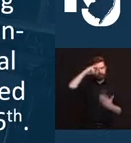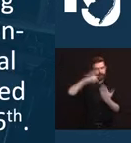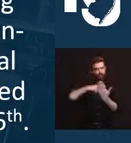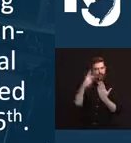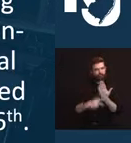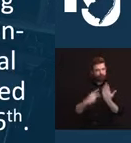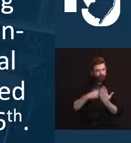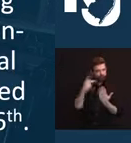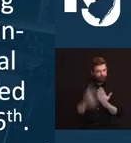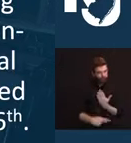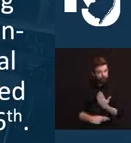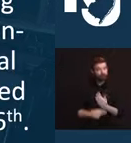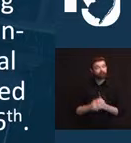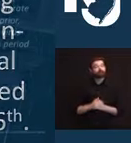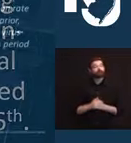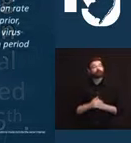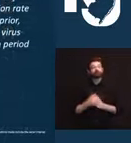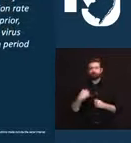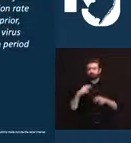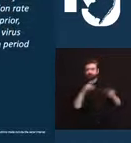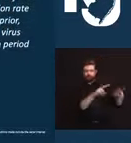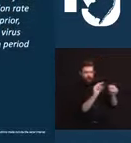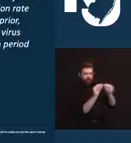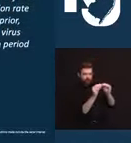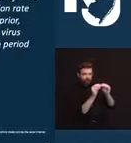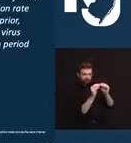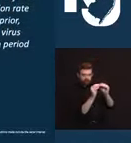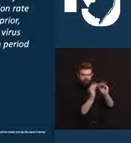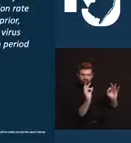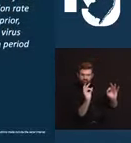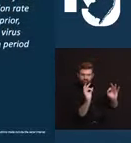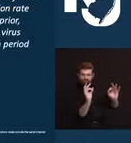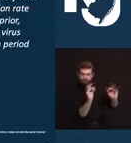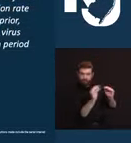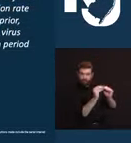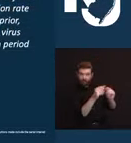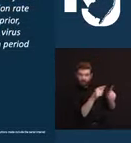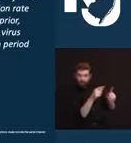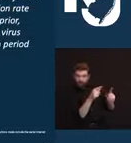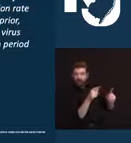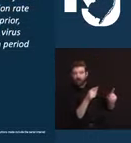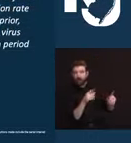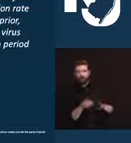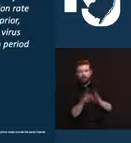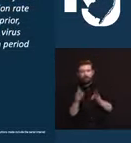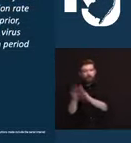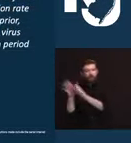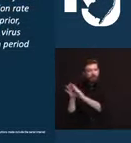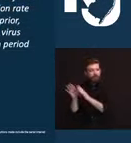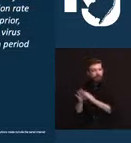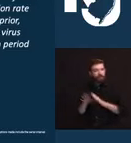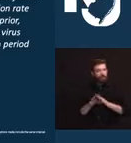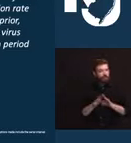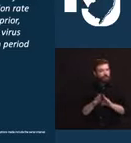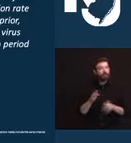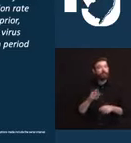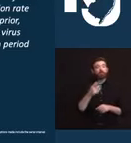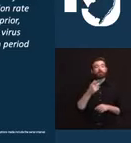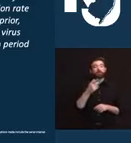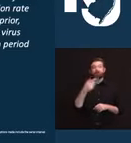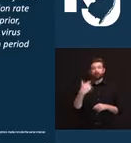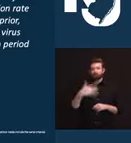transmission rate has dropped to among the lowest in the United States. Right now, the national news is reporting about other states